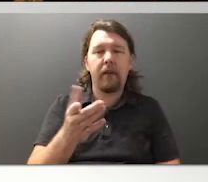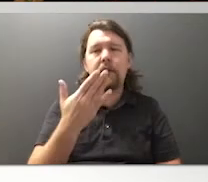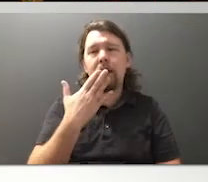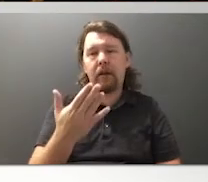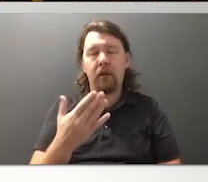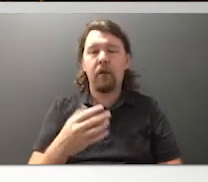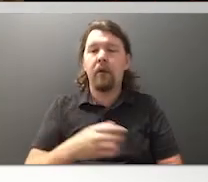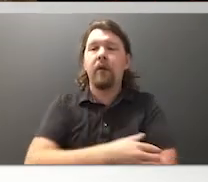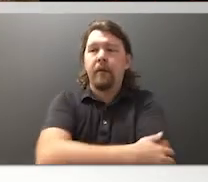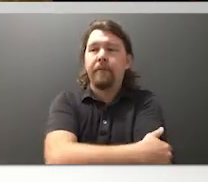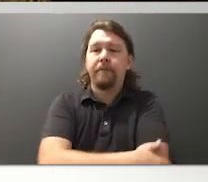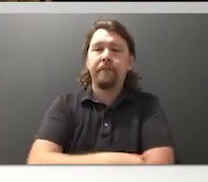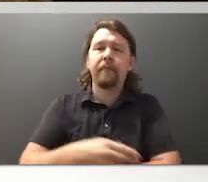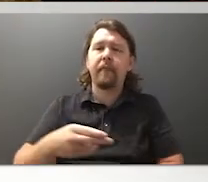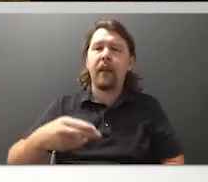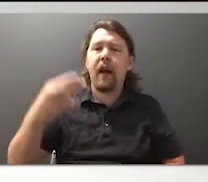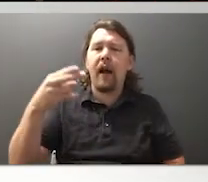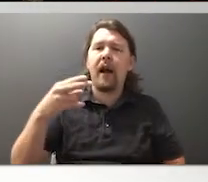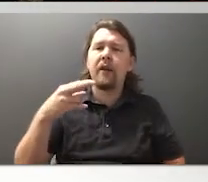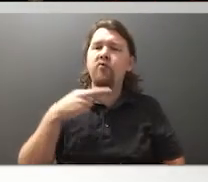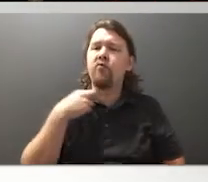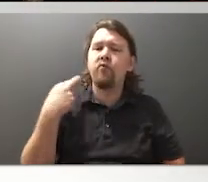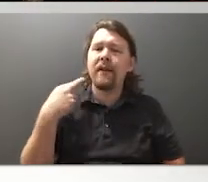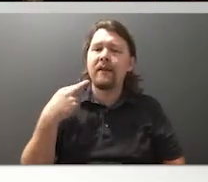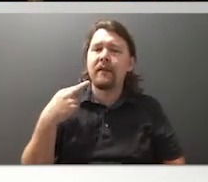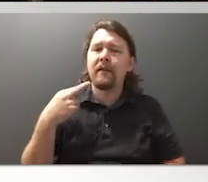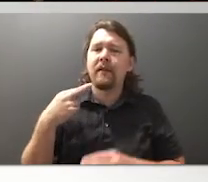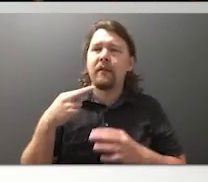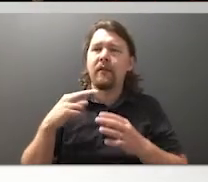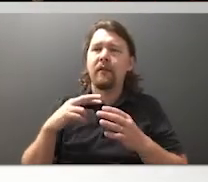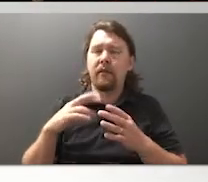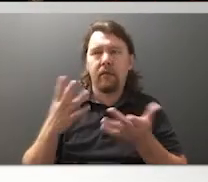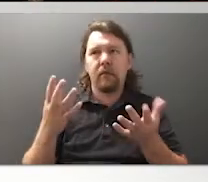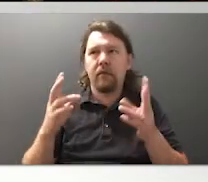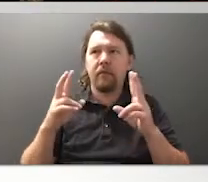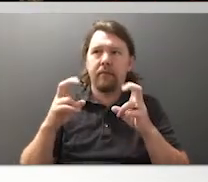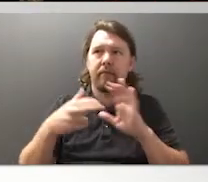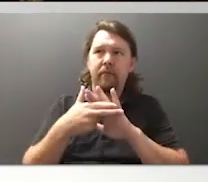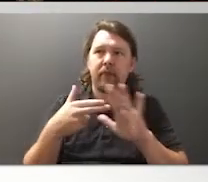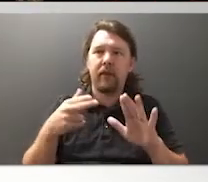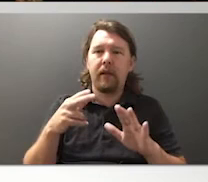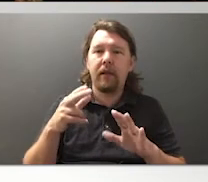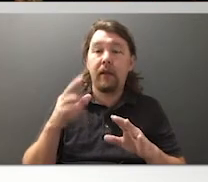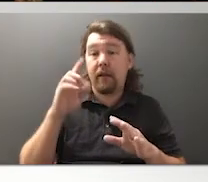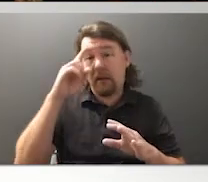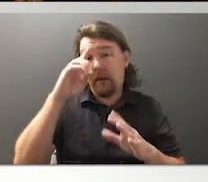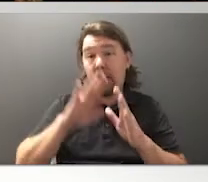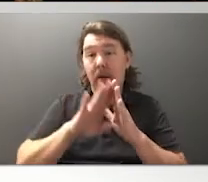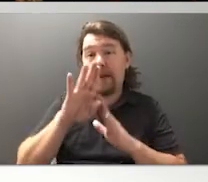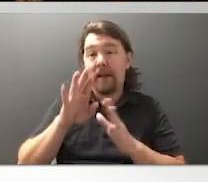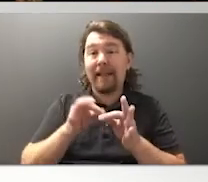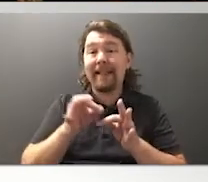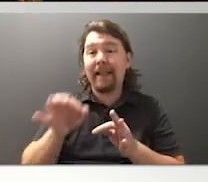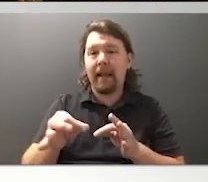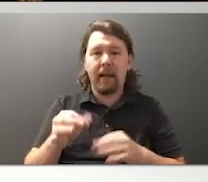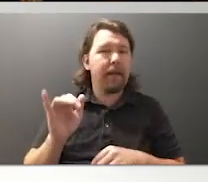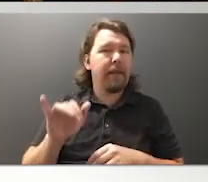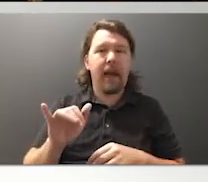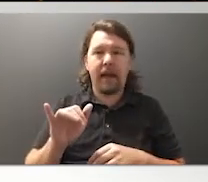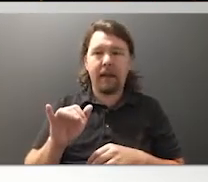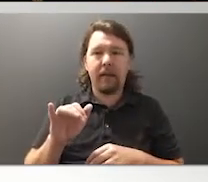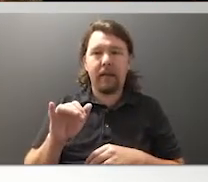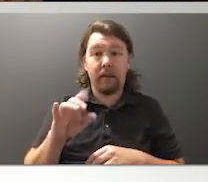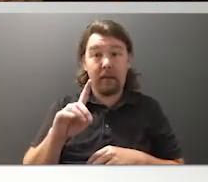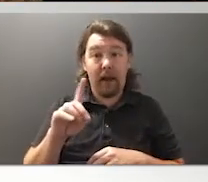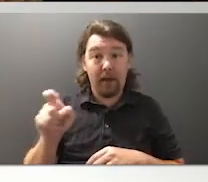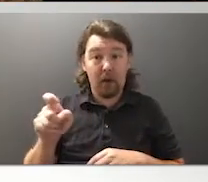high risk. Is high risk defined as developmentally delayed as well? Remember, that is a diagnosis that's very temporary. So if at the end